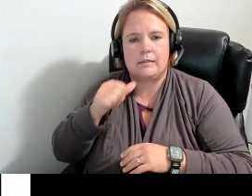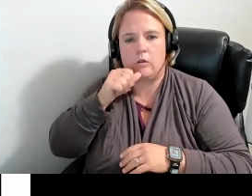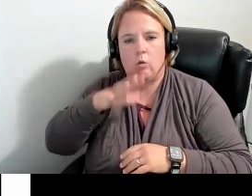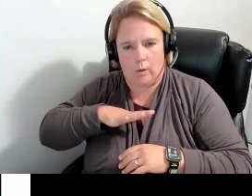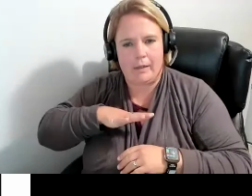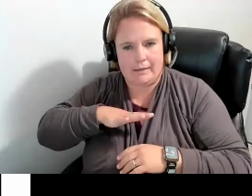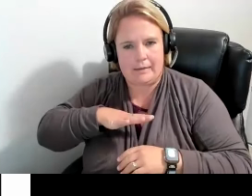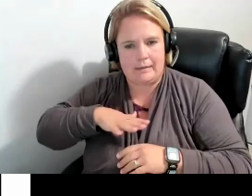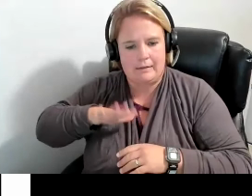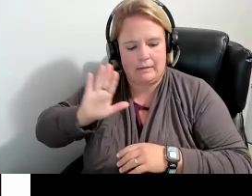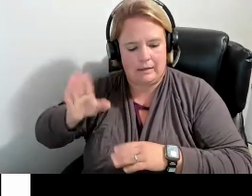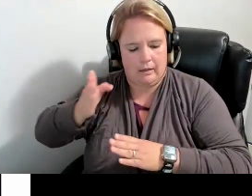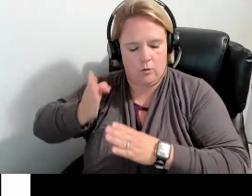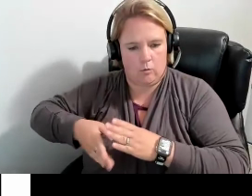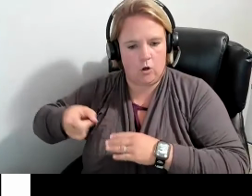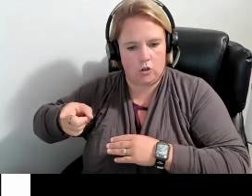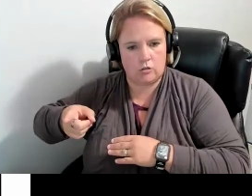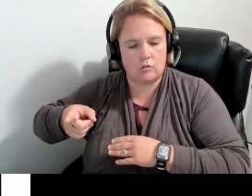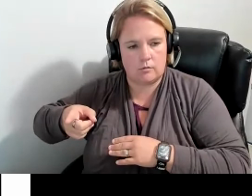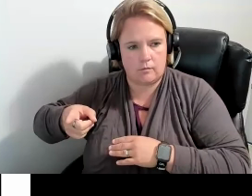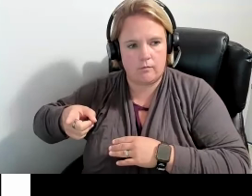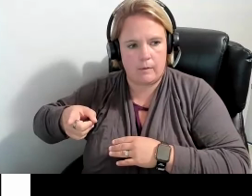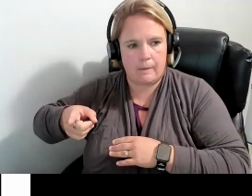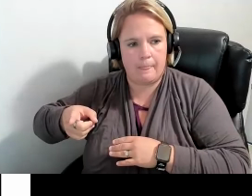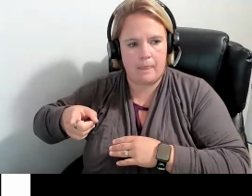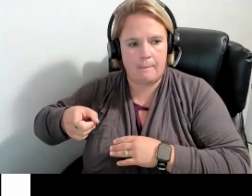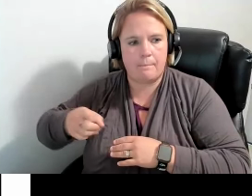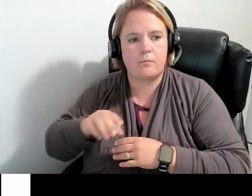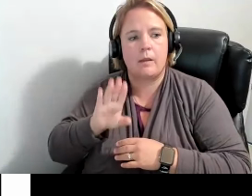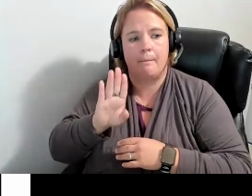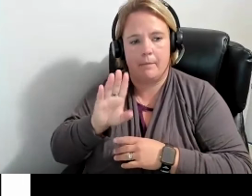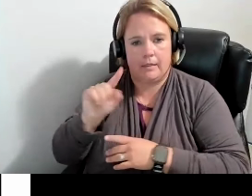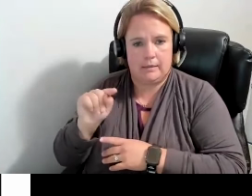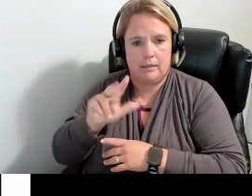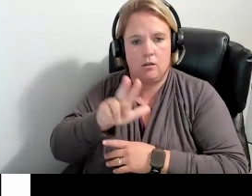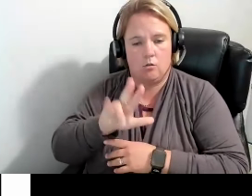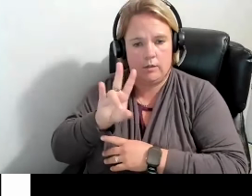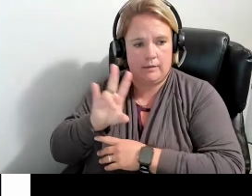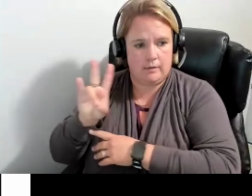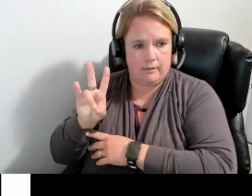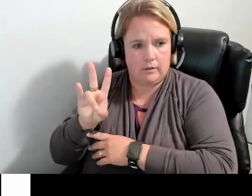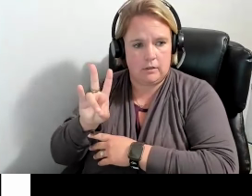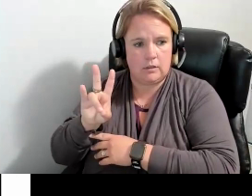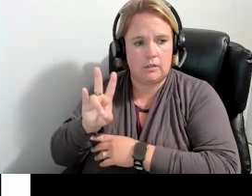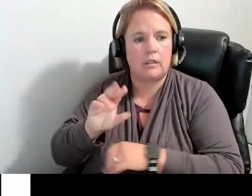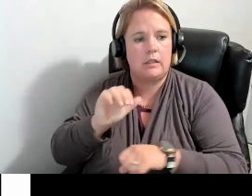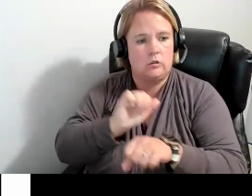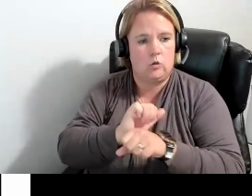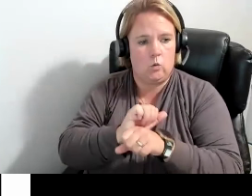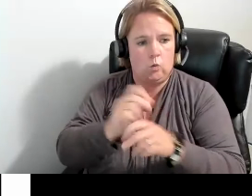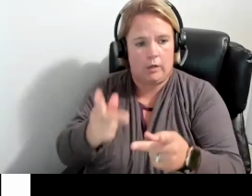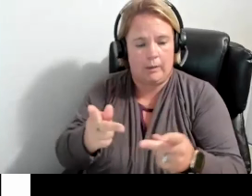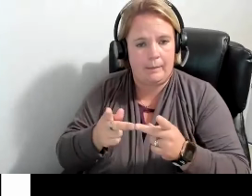We have taken BT 377, which is our workplace technology course here on